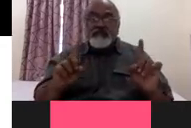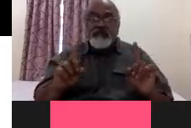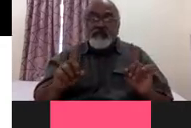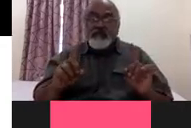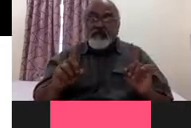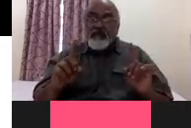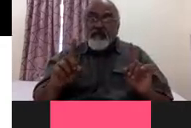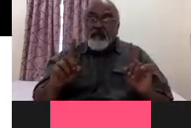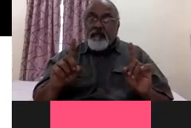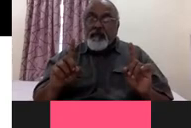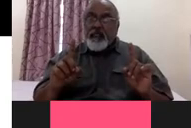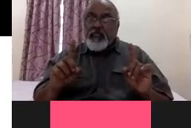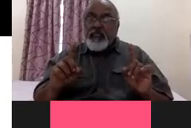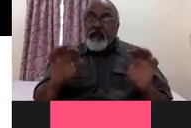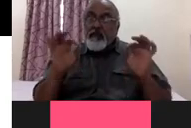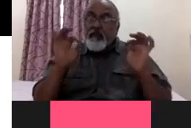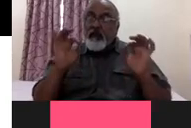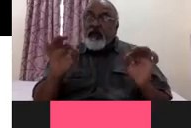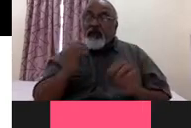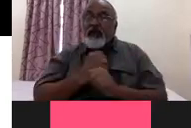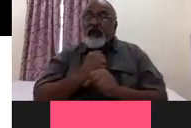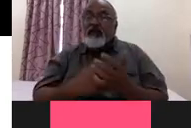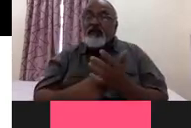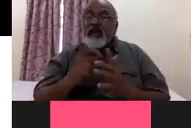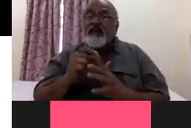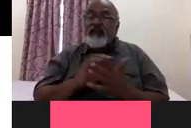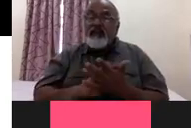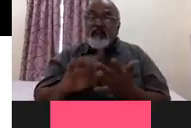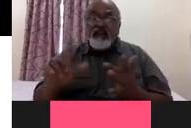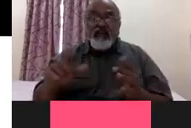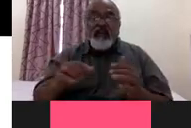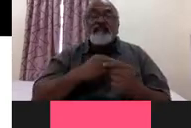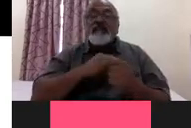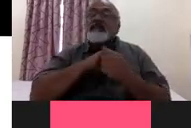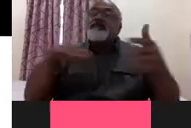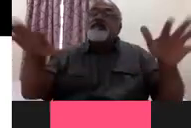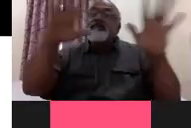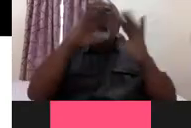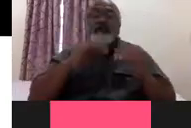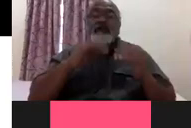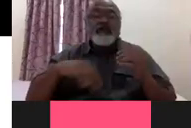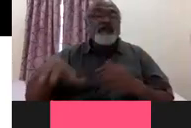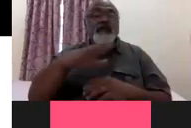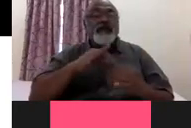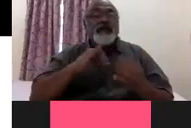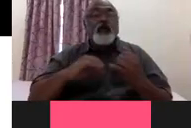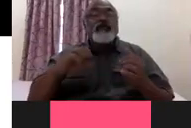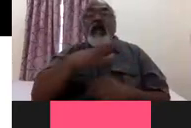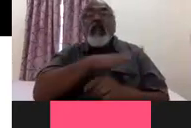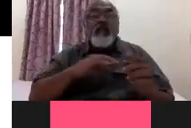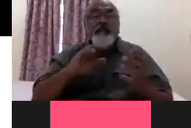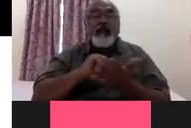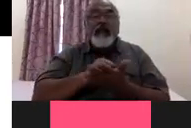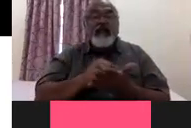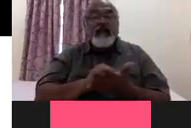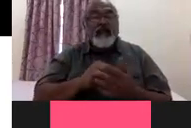There is some graphic available on internet which was circulated on social media. That what do you mean by equality? That